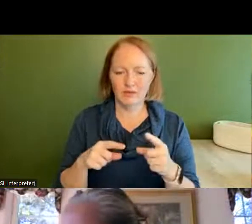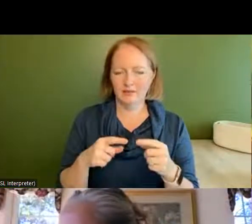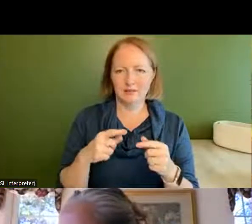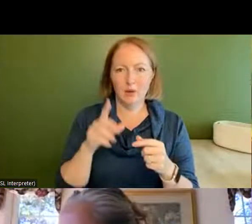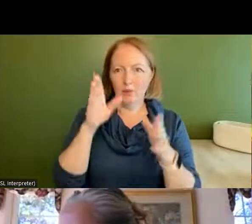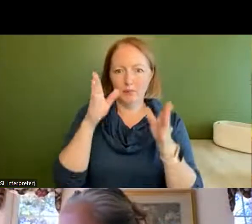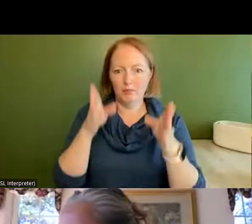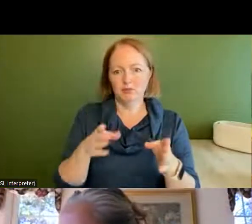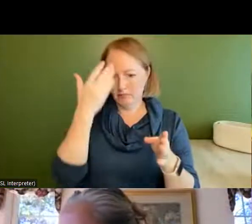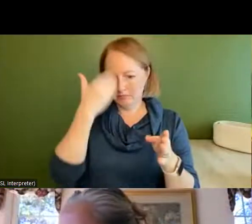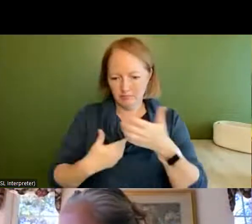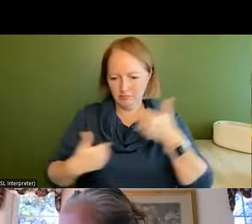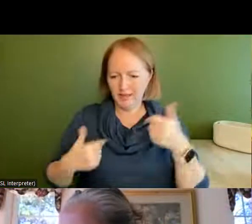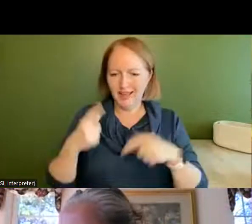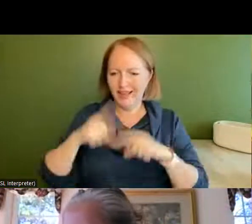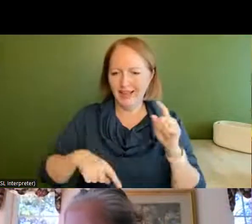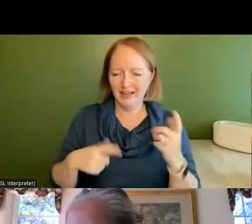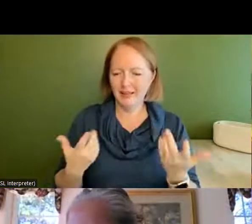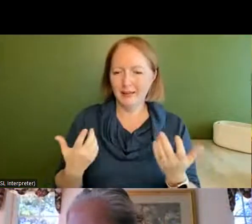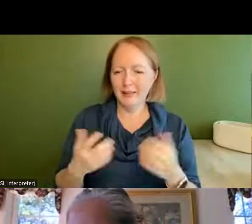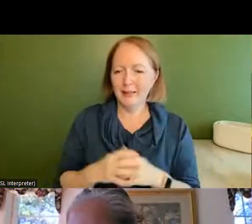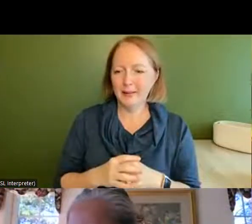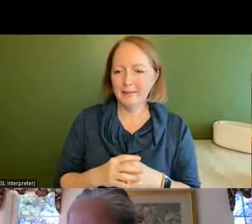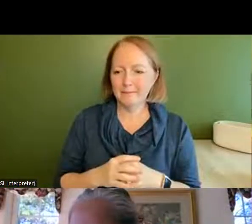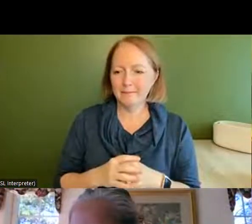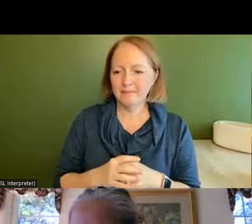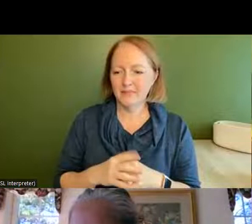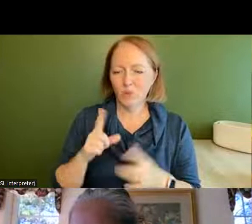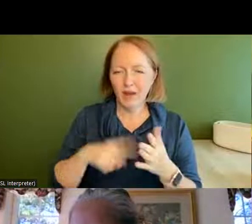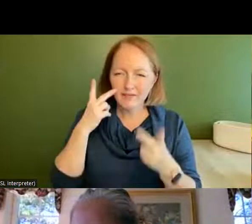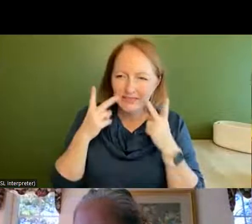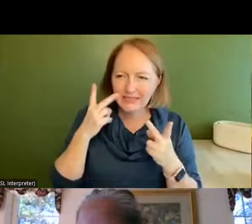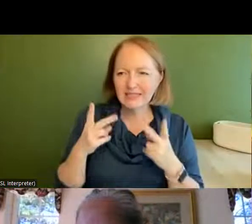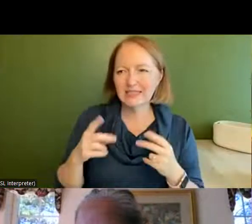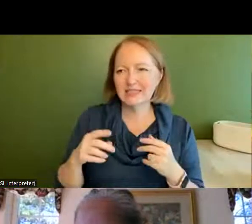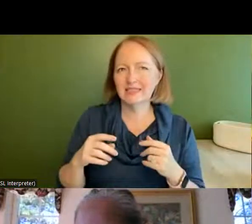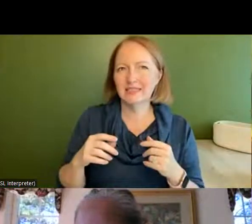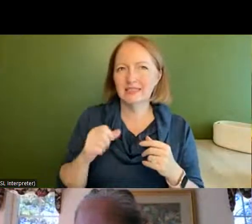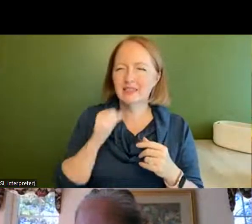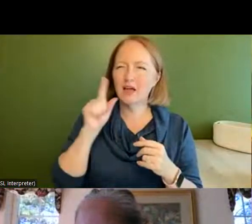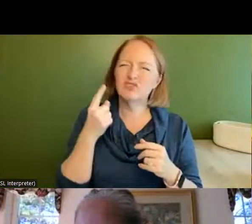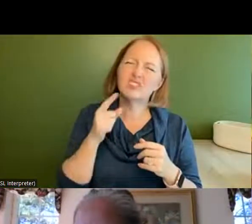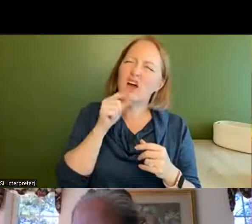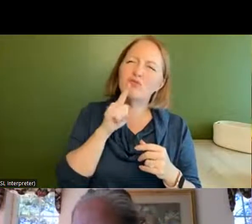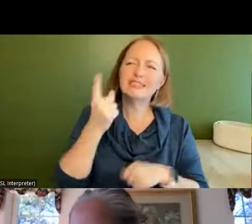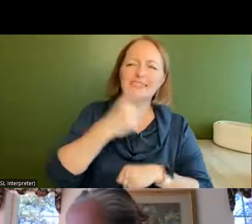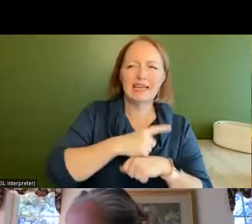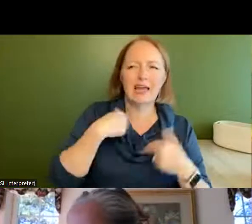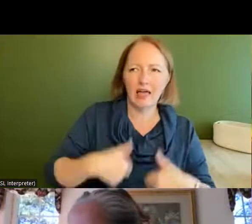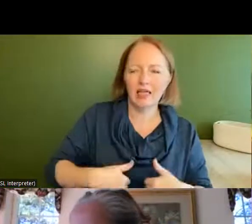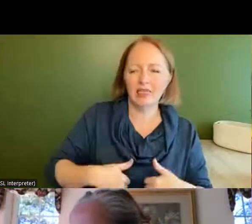half. And what I have witnessed, not necessarily on the adult day health side of it, but